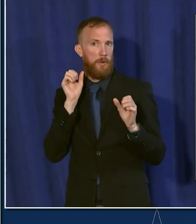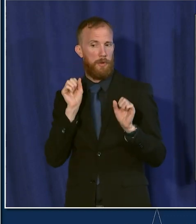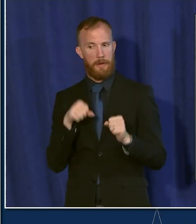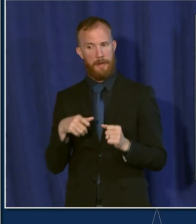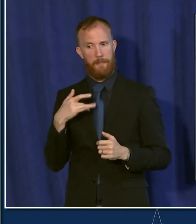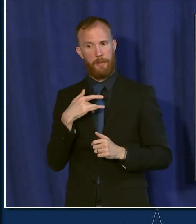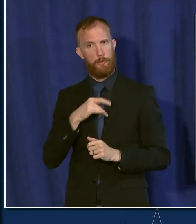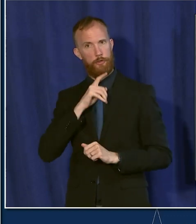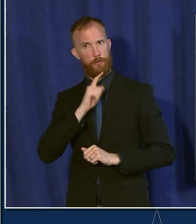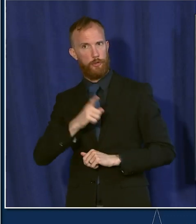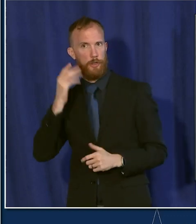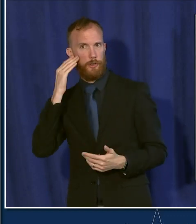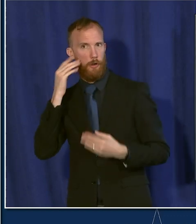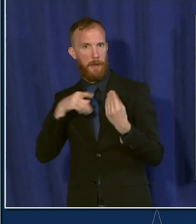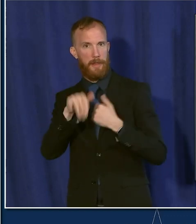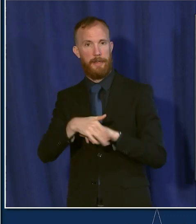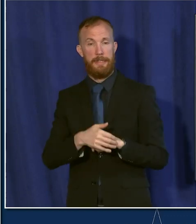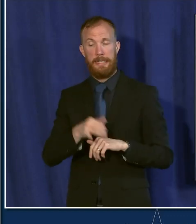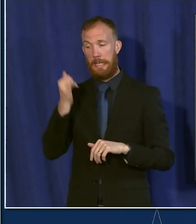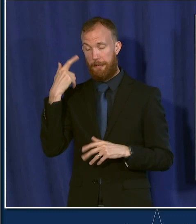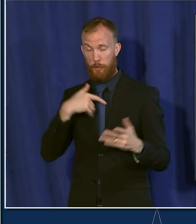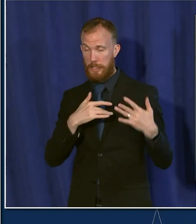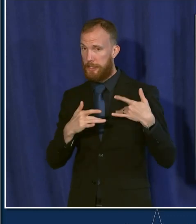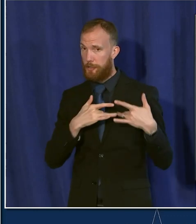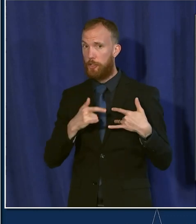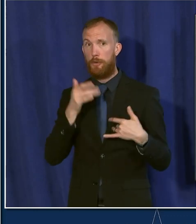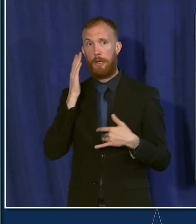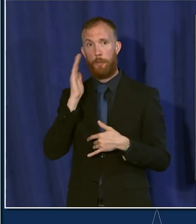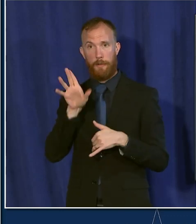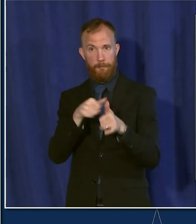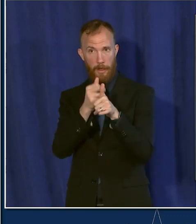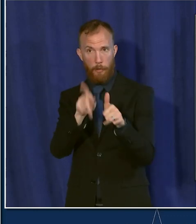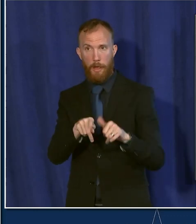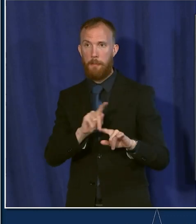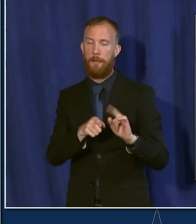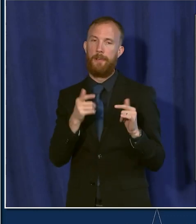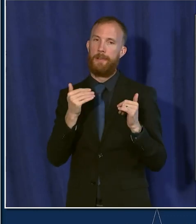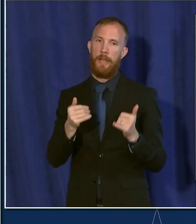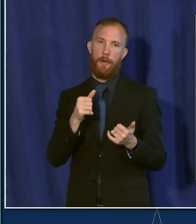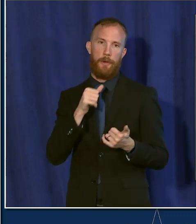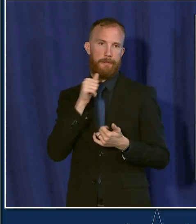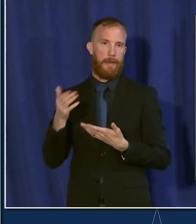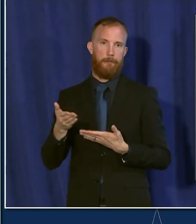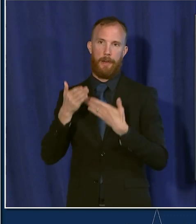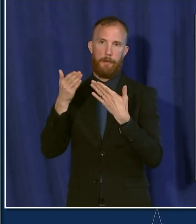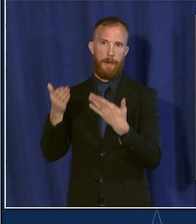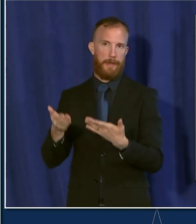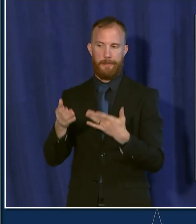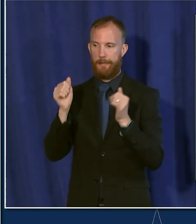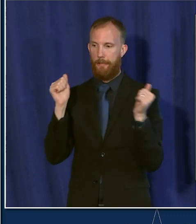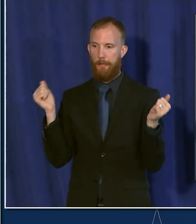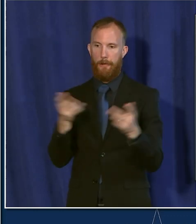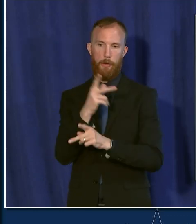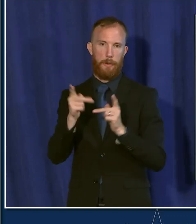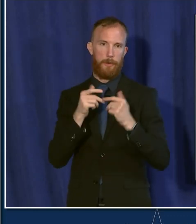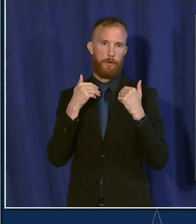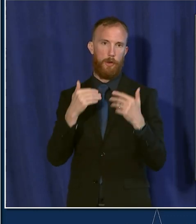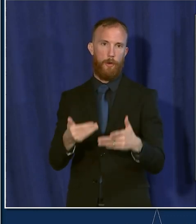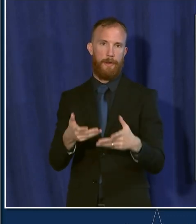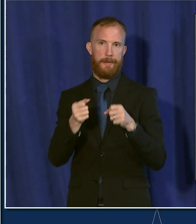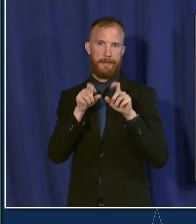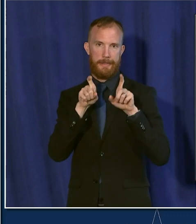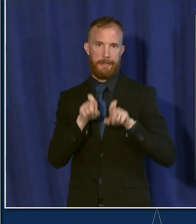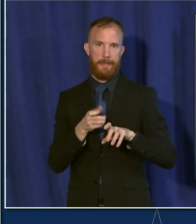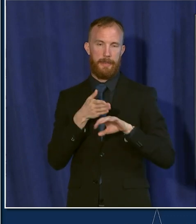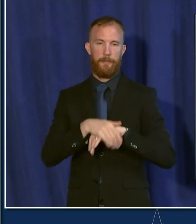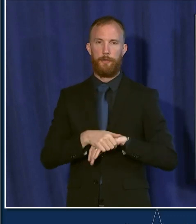know, if we see concerns related to Lollapalooza, we'll do some additional follow-up, but there's not a recommendation at this point for universal testing. What steps, given the spread